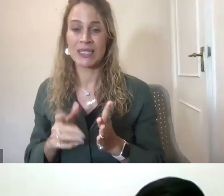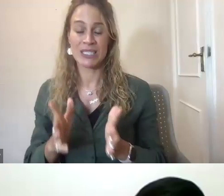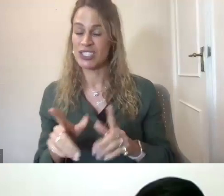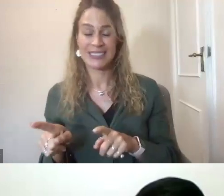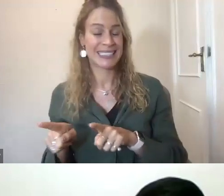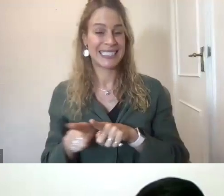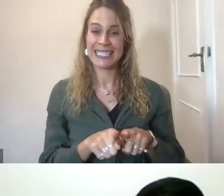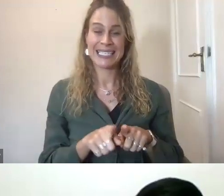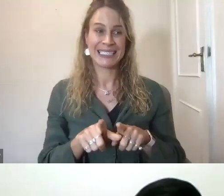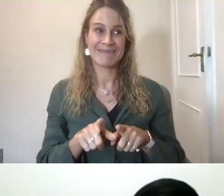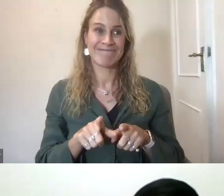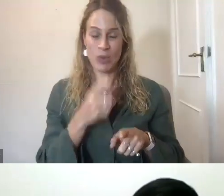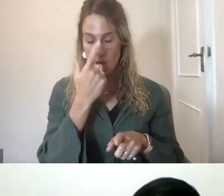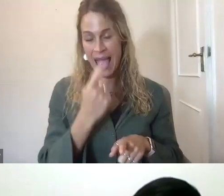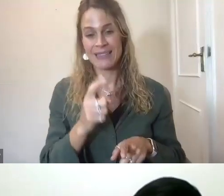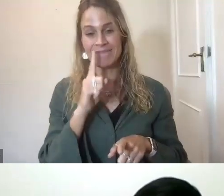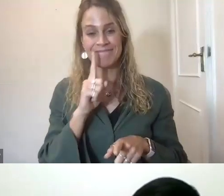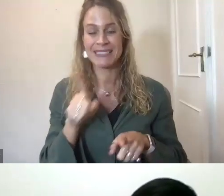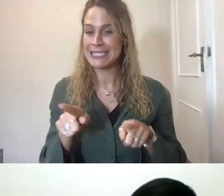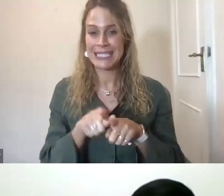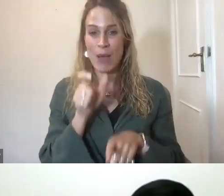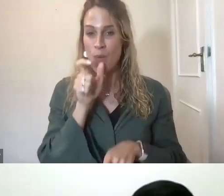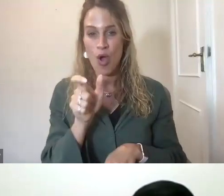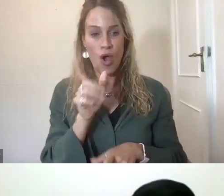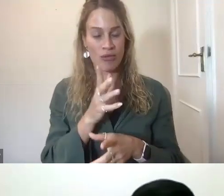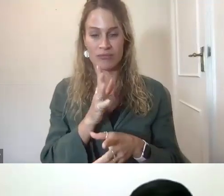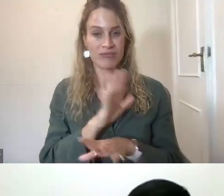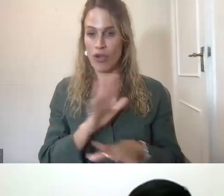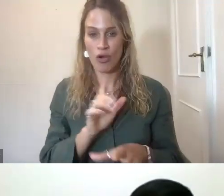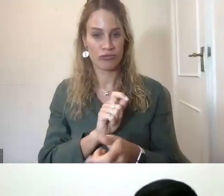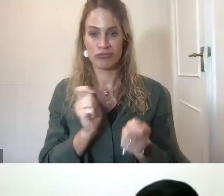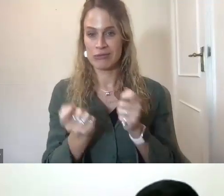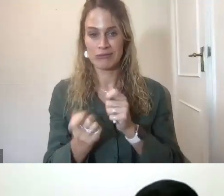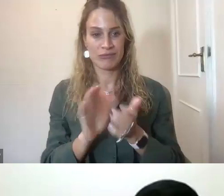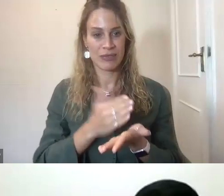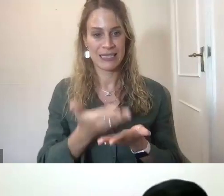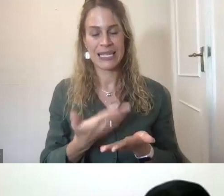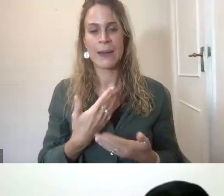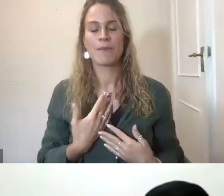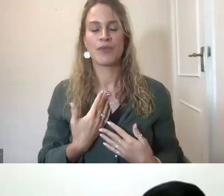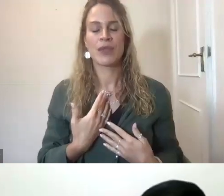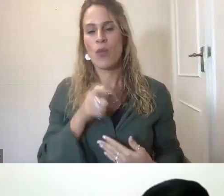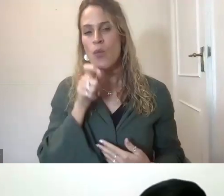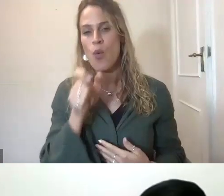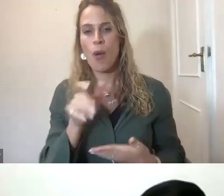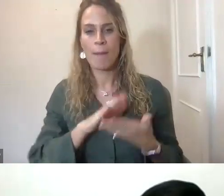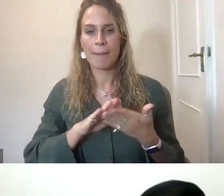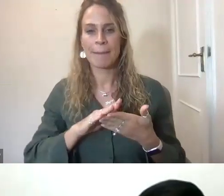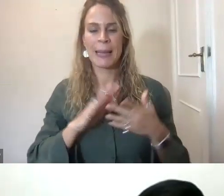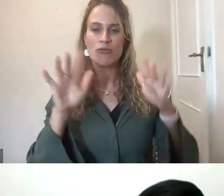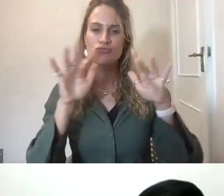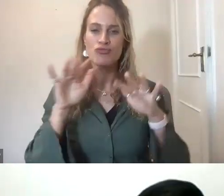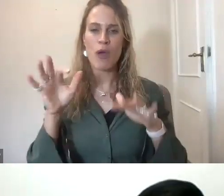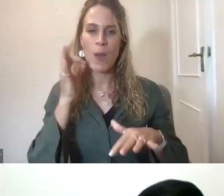And Sempel in Tamil refers to a flow of rainwater kind of inseparably mixed with